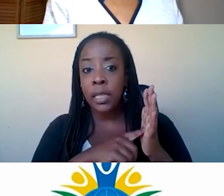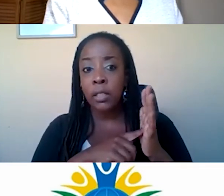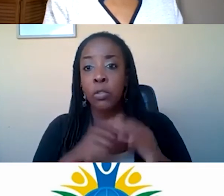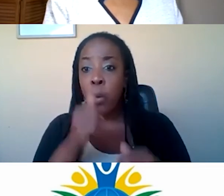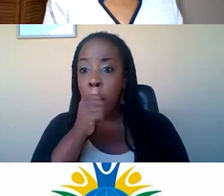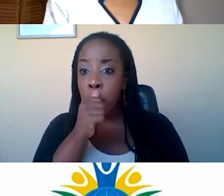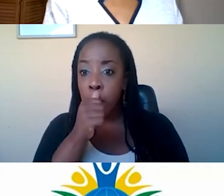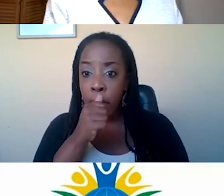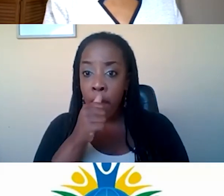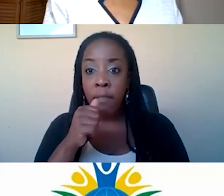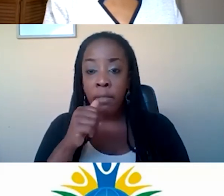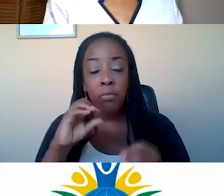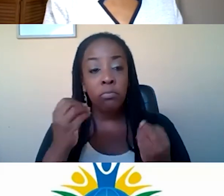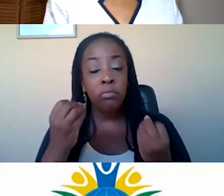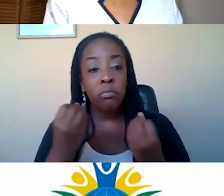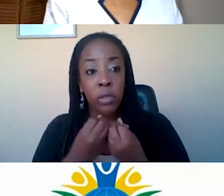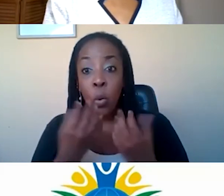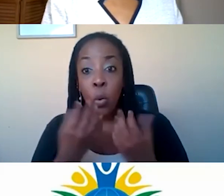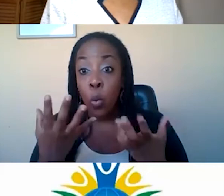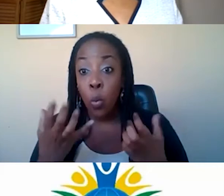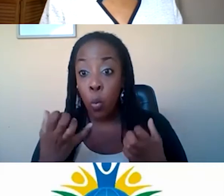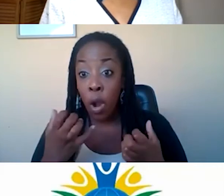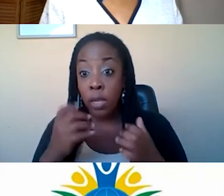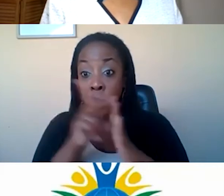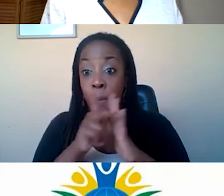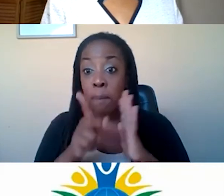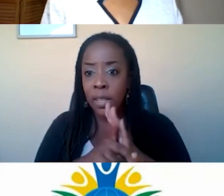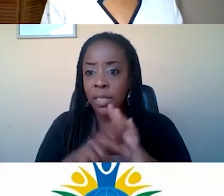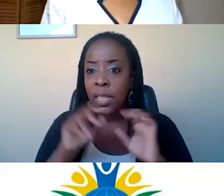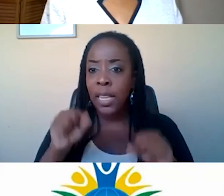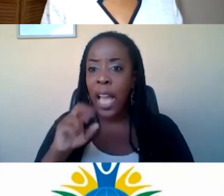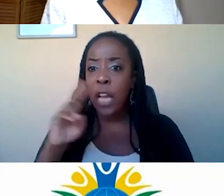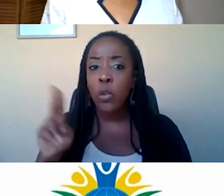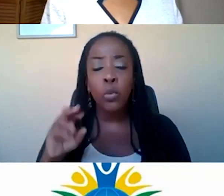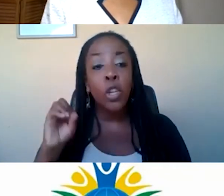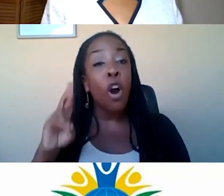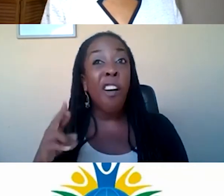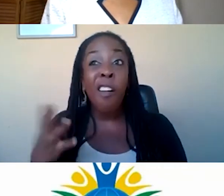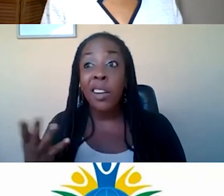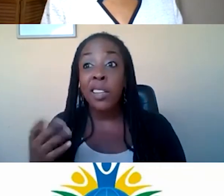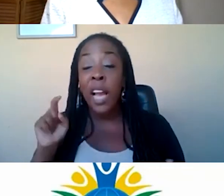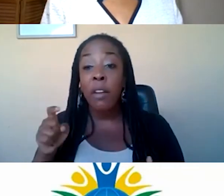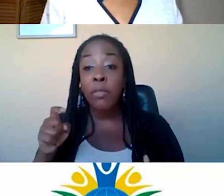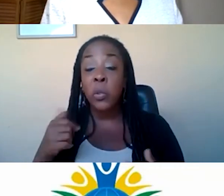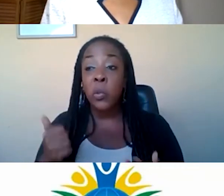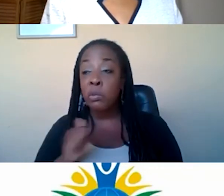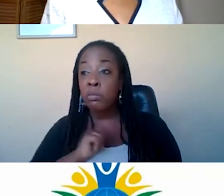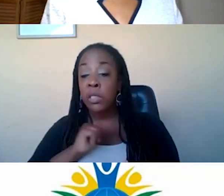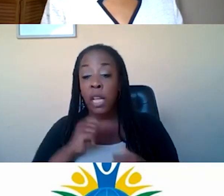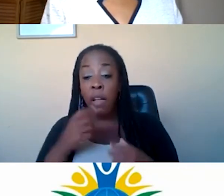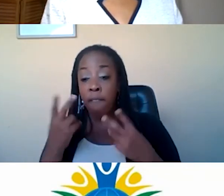develop policies can utilize, or would they have to be starting from scratch?